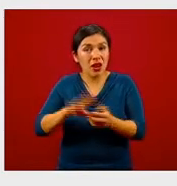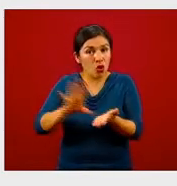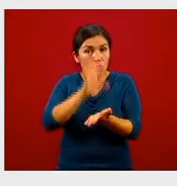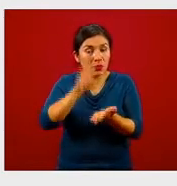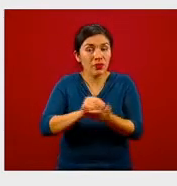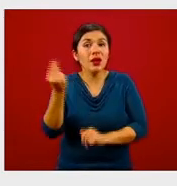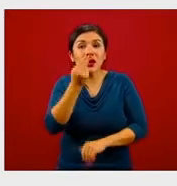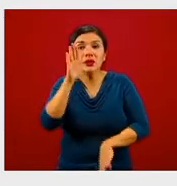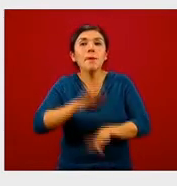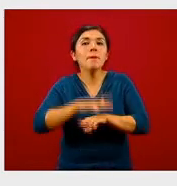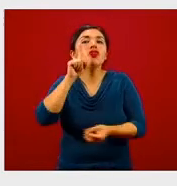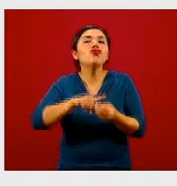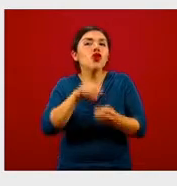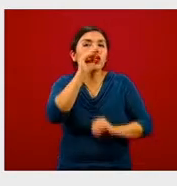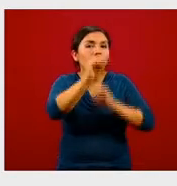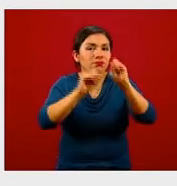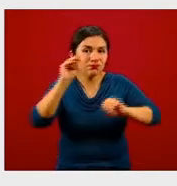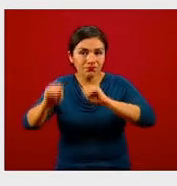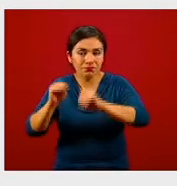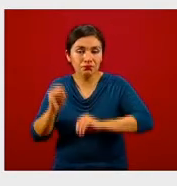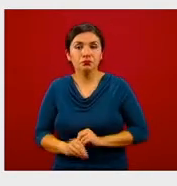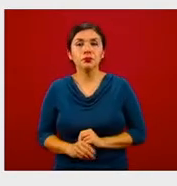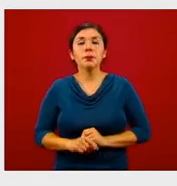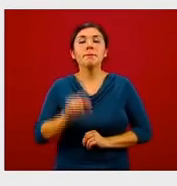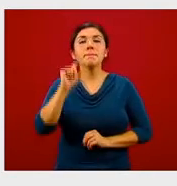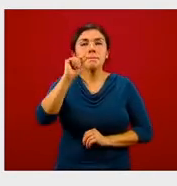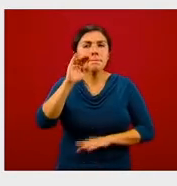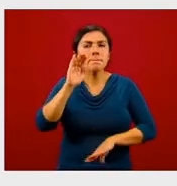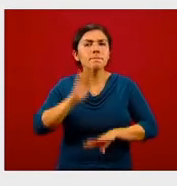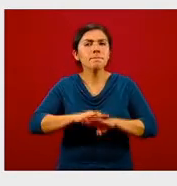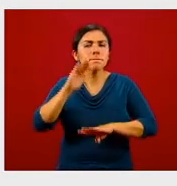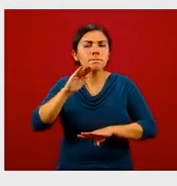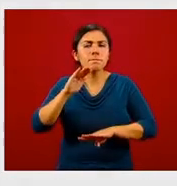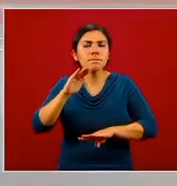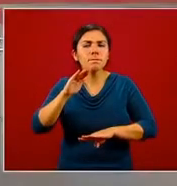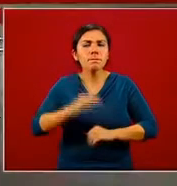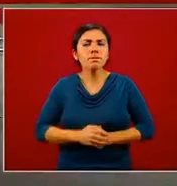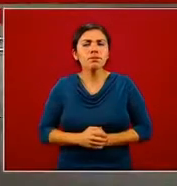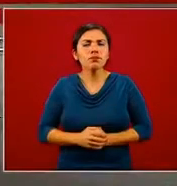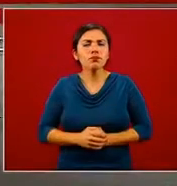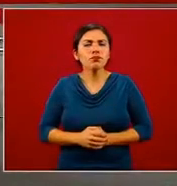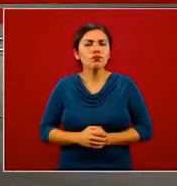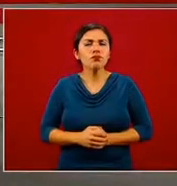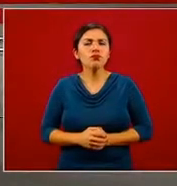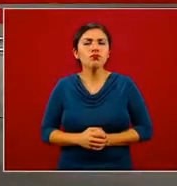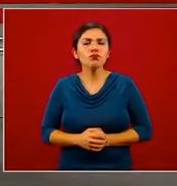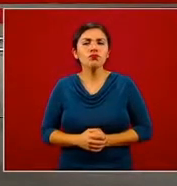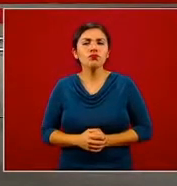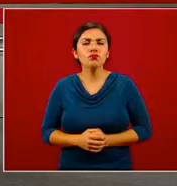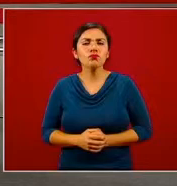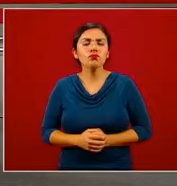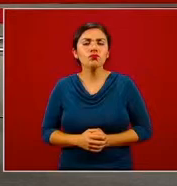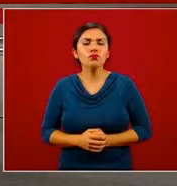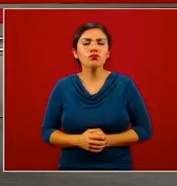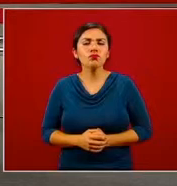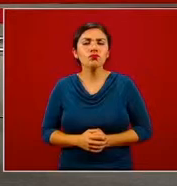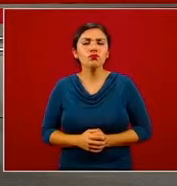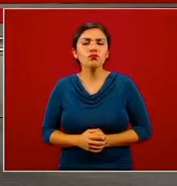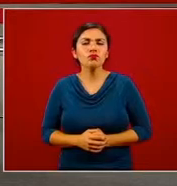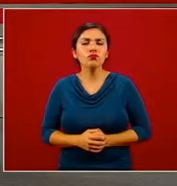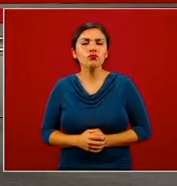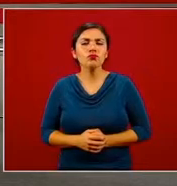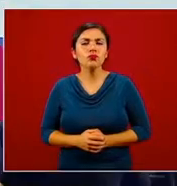how many ICU beds are needed and how many general hospital beds will be required.